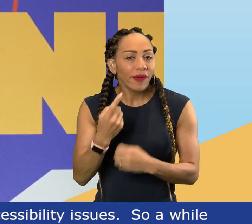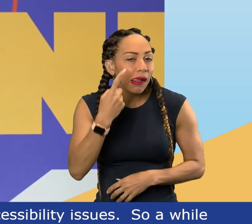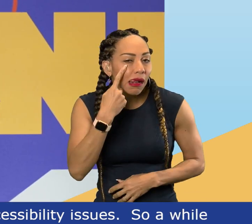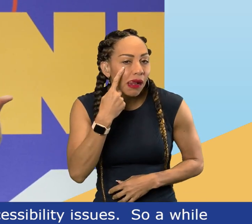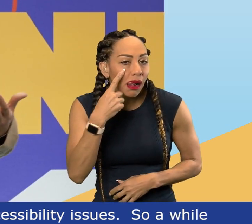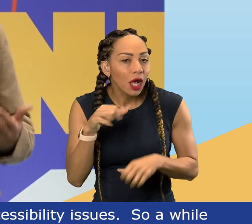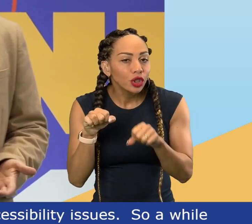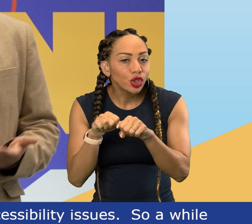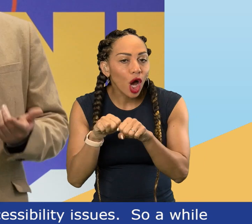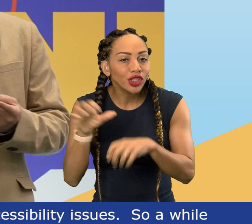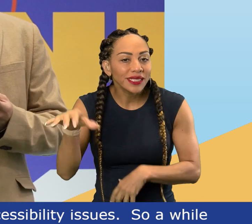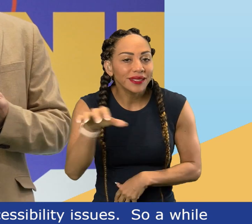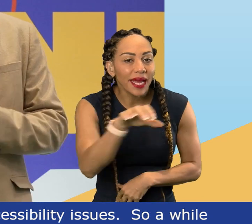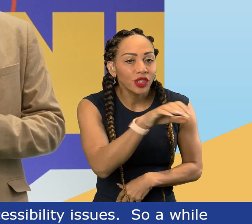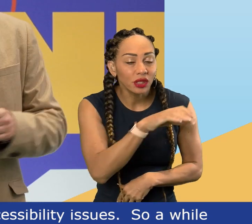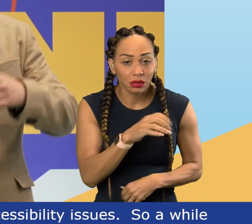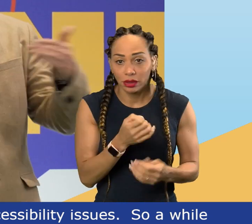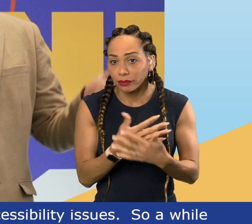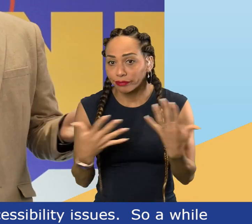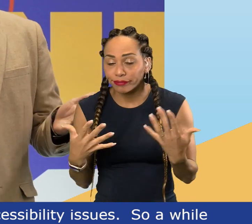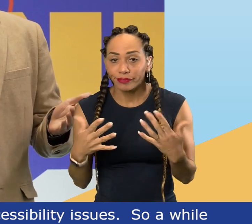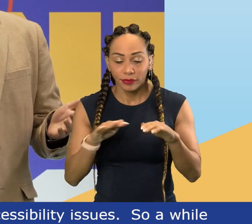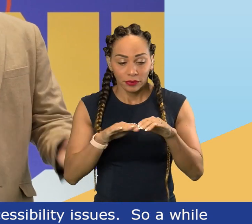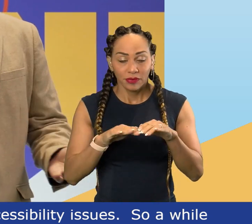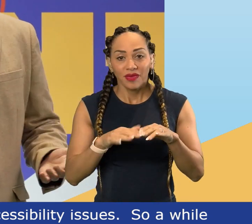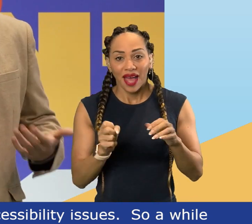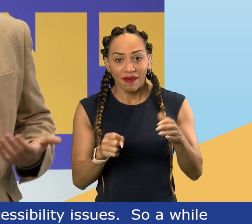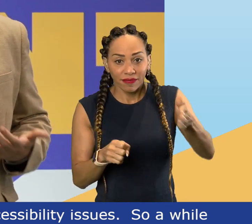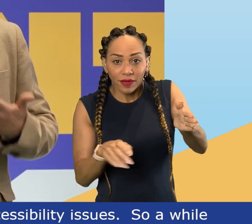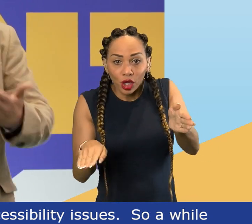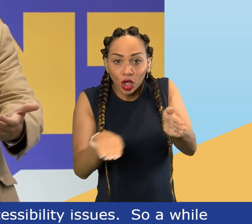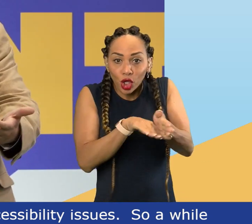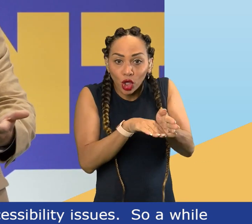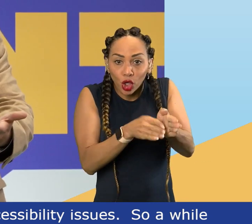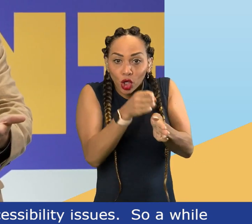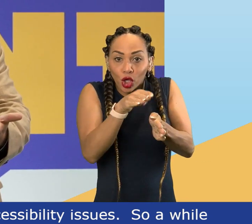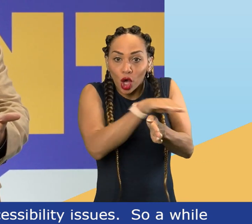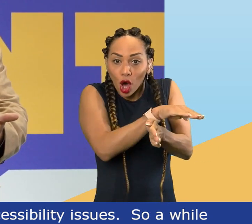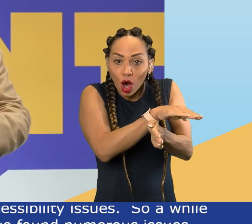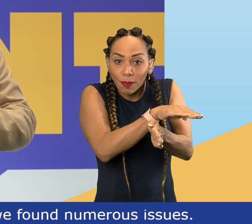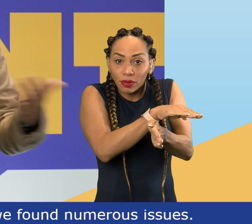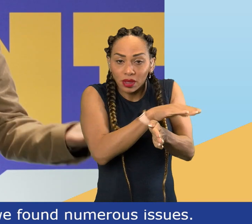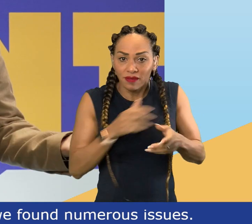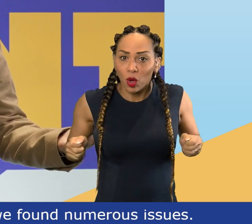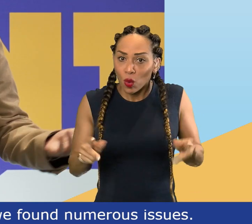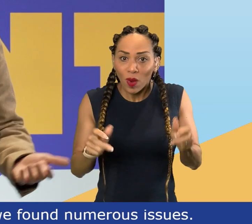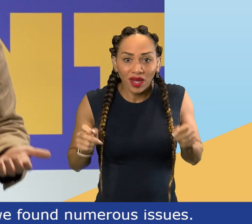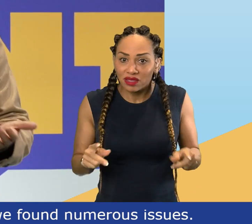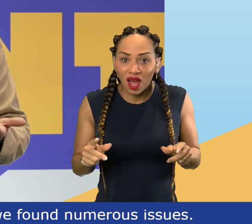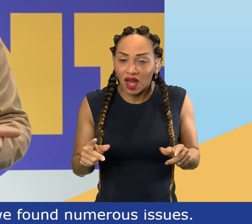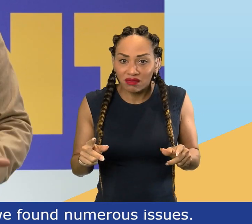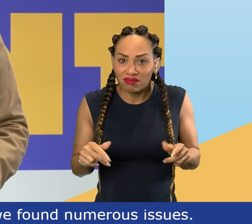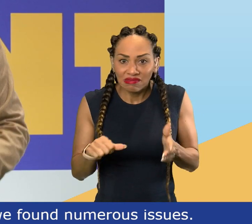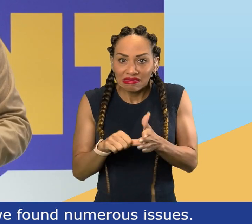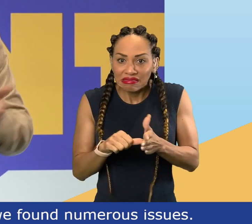we found numerous issues. There were problems with curbs. There were curbs around the chargers, which meant that you couldn't actually get to them if you were in a wheelchair. There were no dropped curbs to